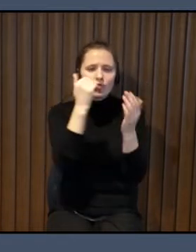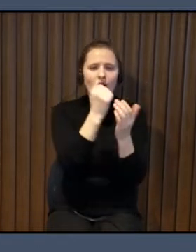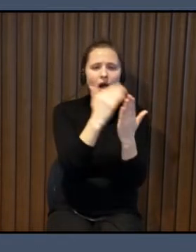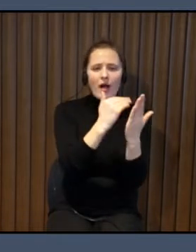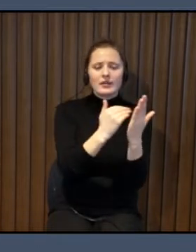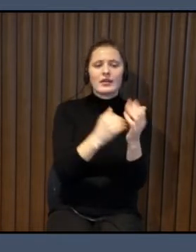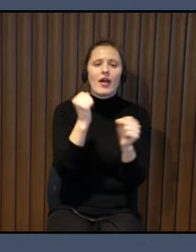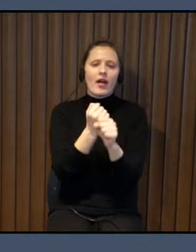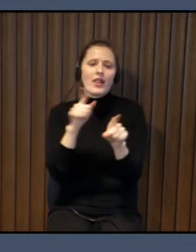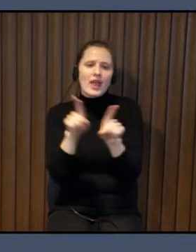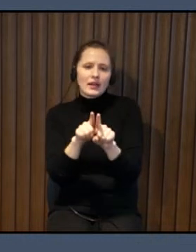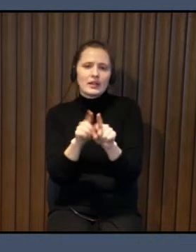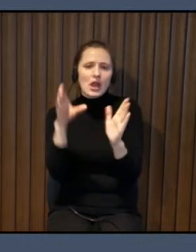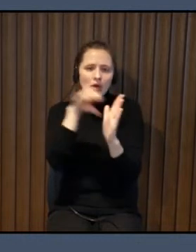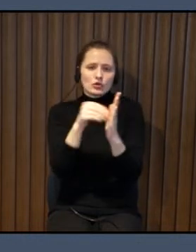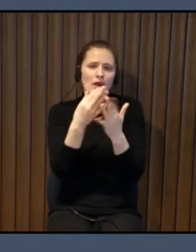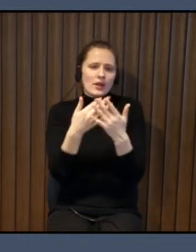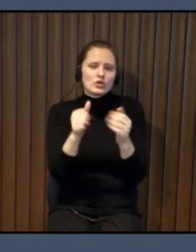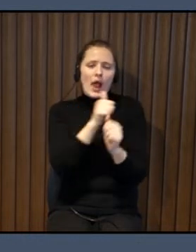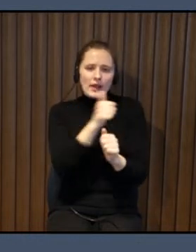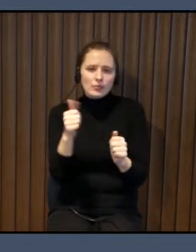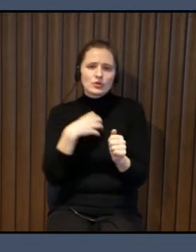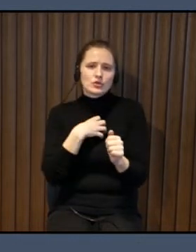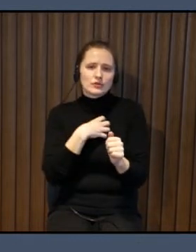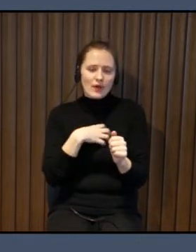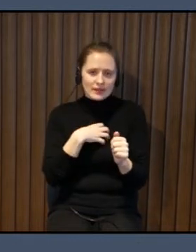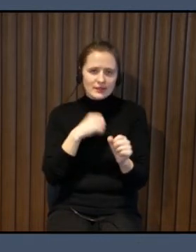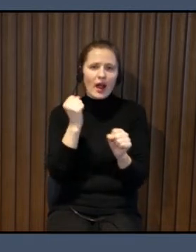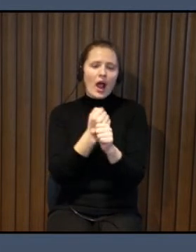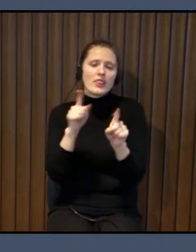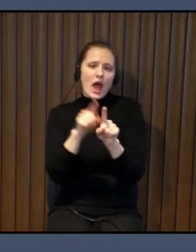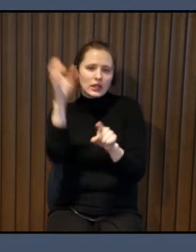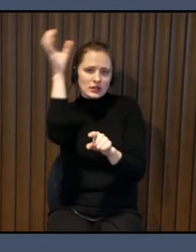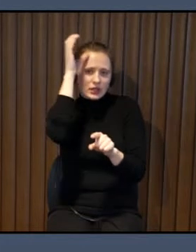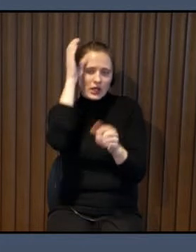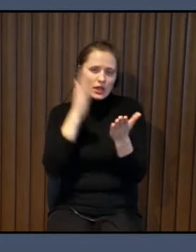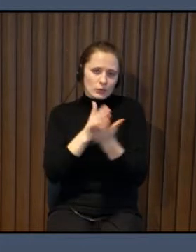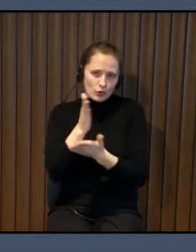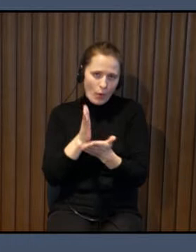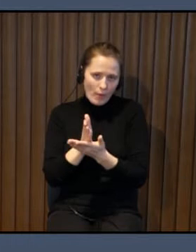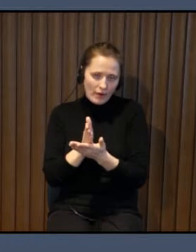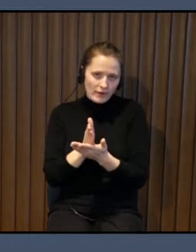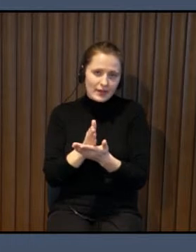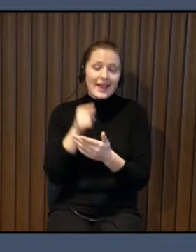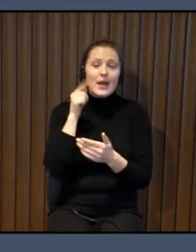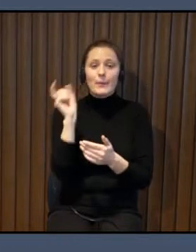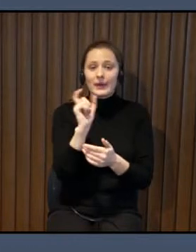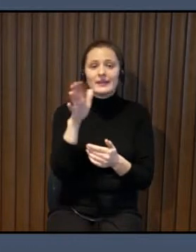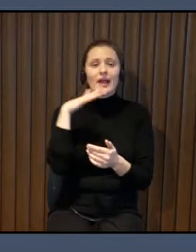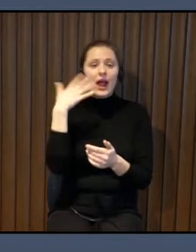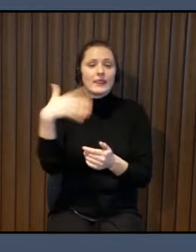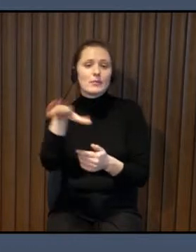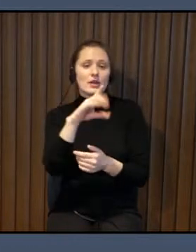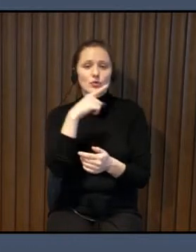states themselves, including construction law, as well as law on education, and other laws